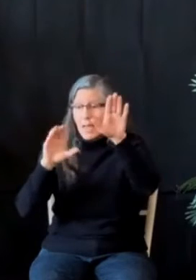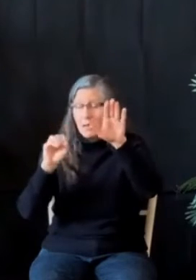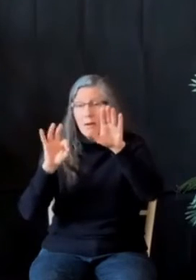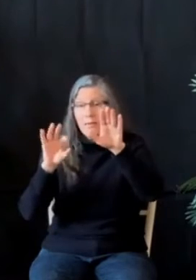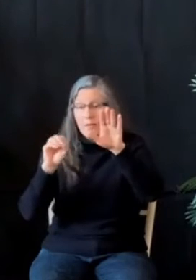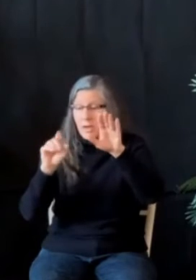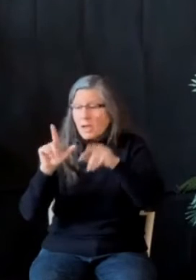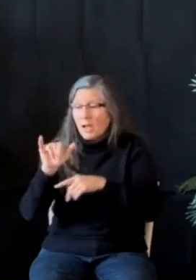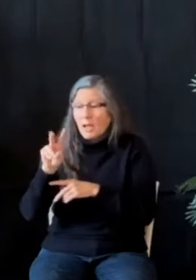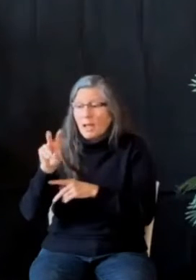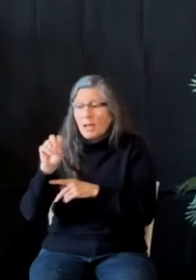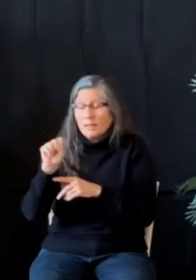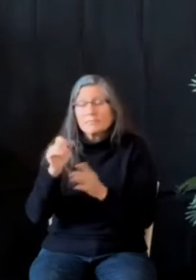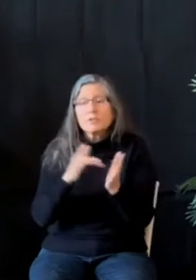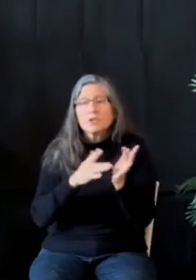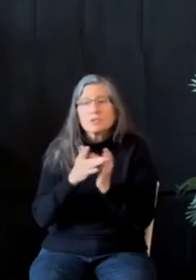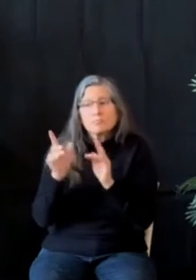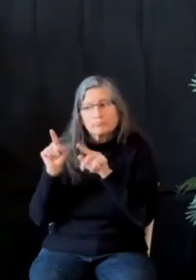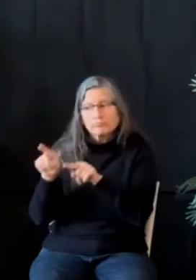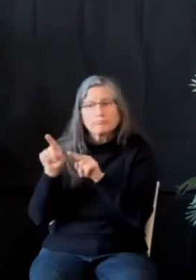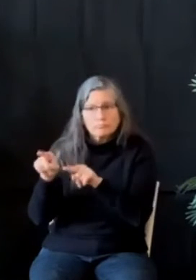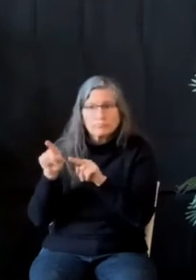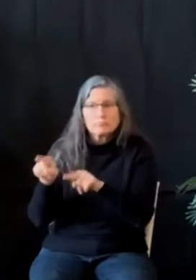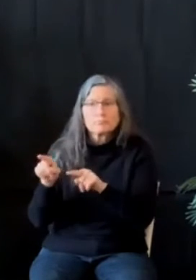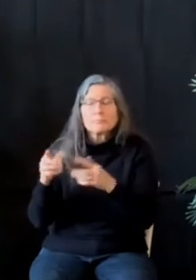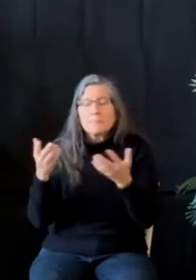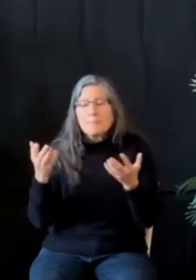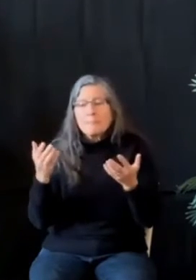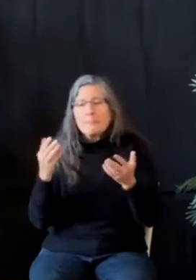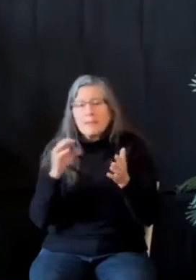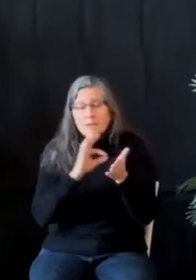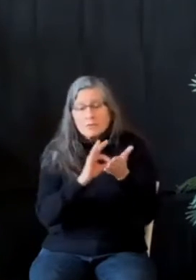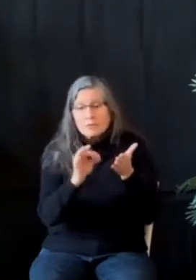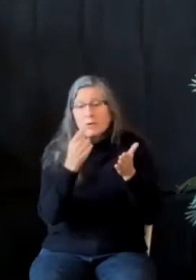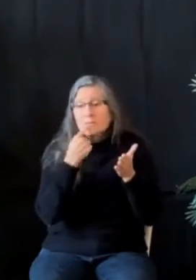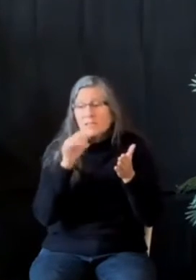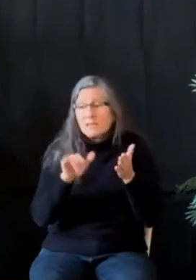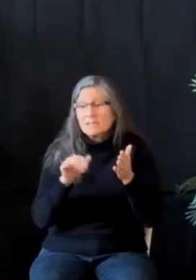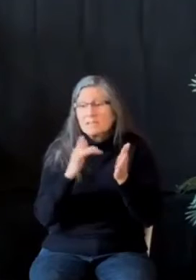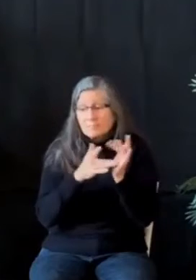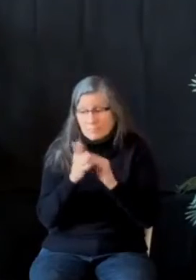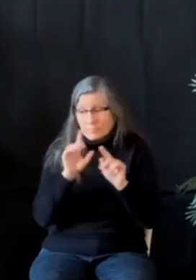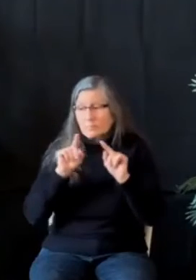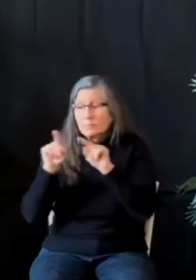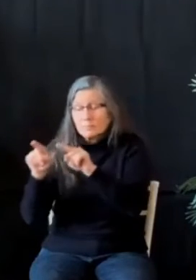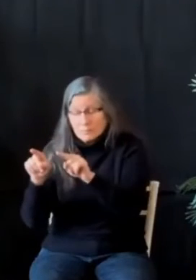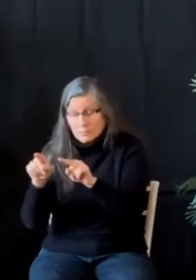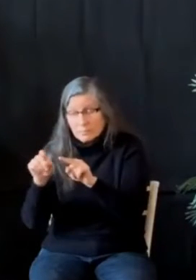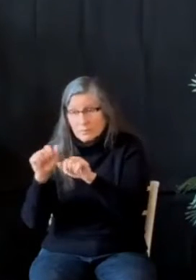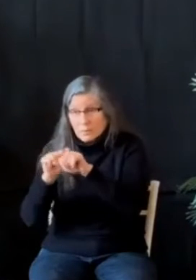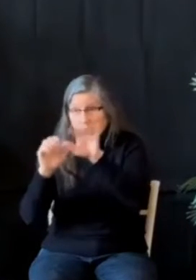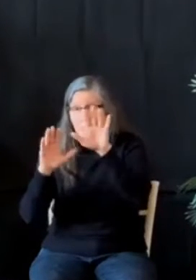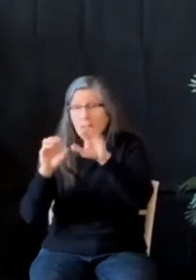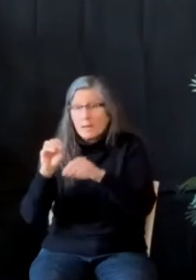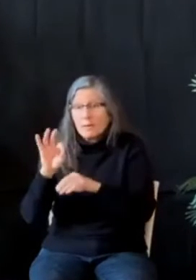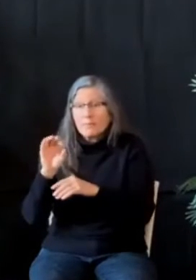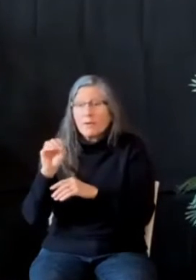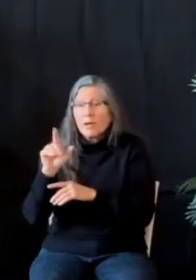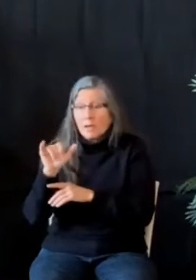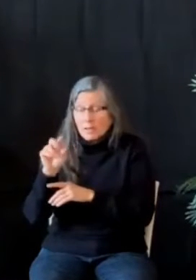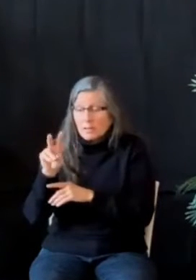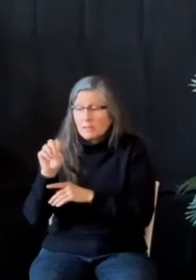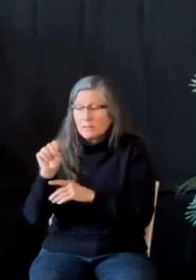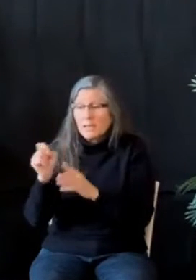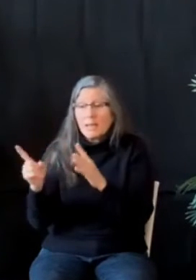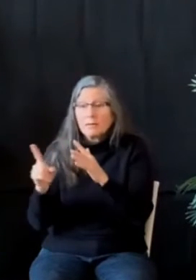he would go to numerous times. But here, the scripture says he went to the Mount of Olives, and then at dawn, he